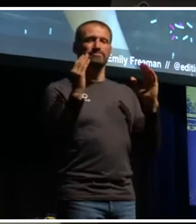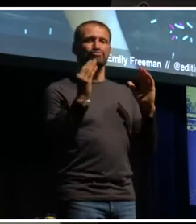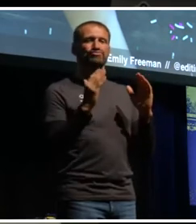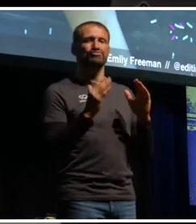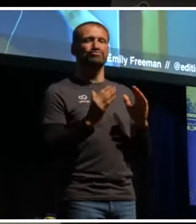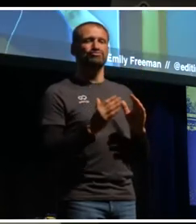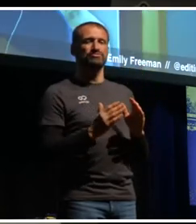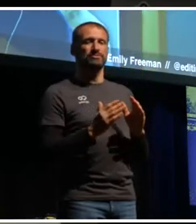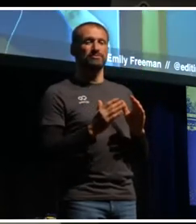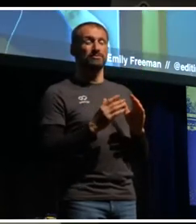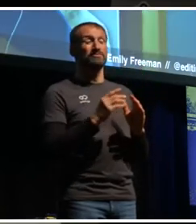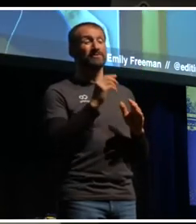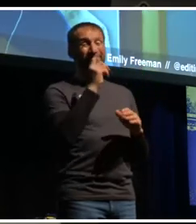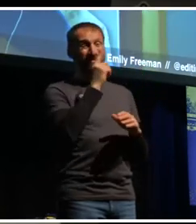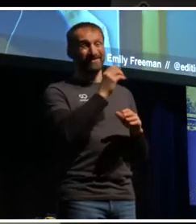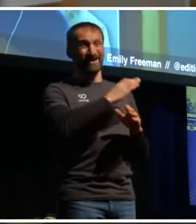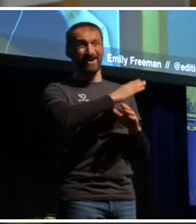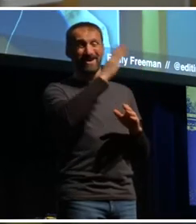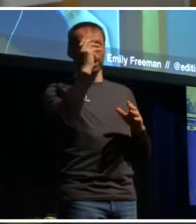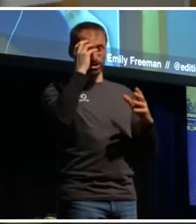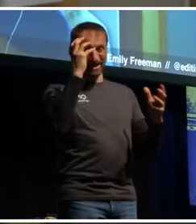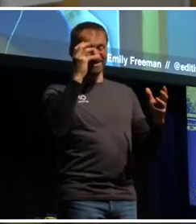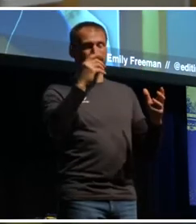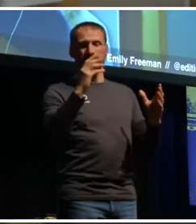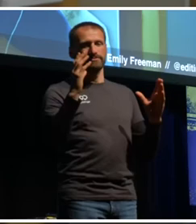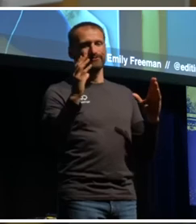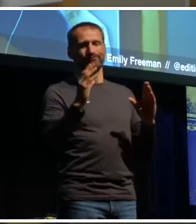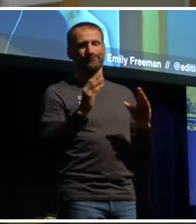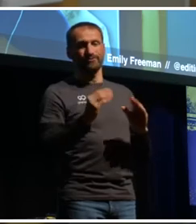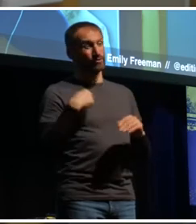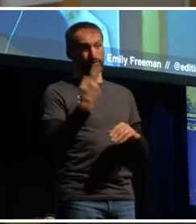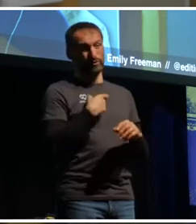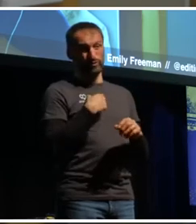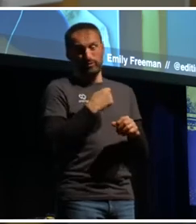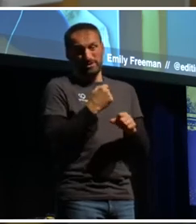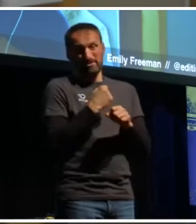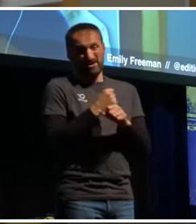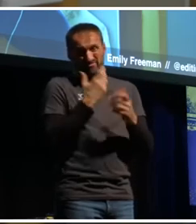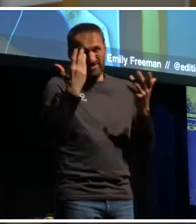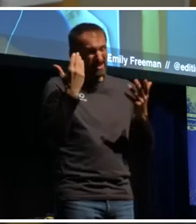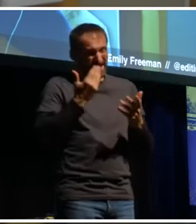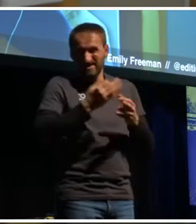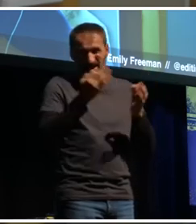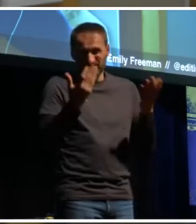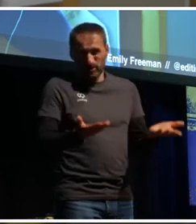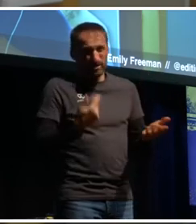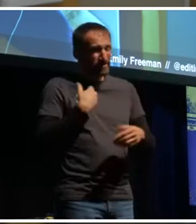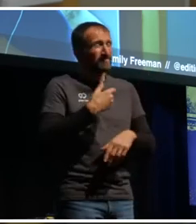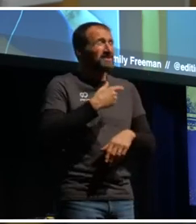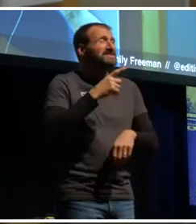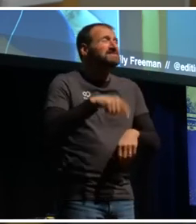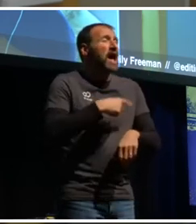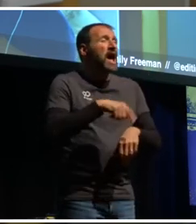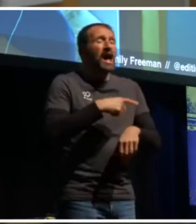day, which, given our job, is most days. I mean, we literally spend hours in front of a